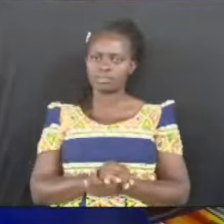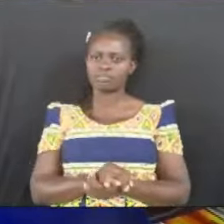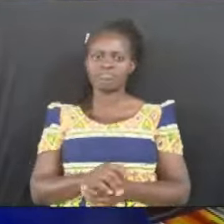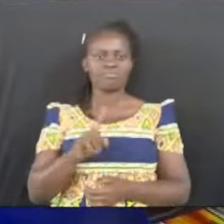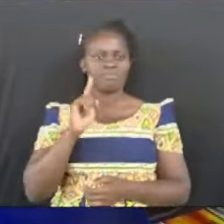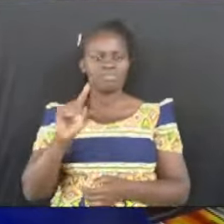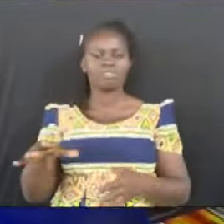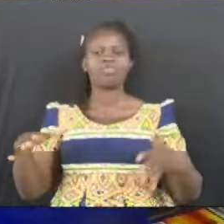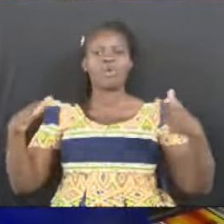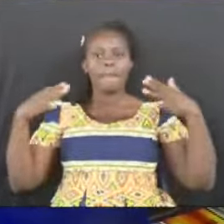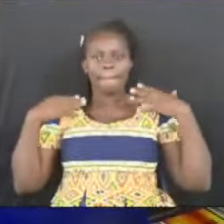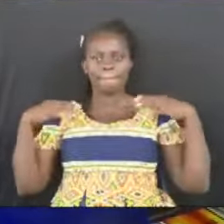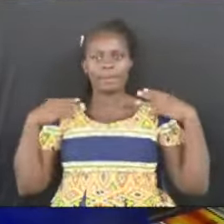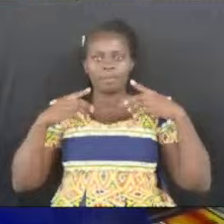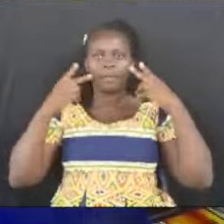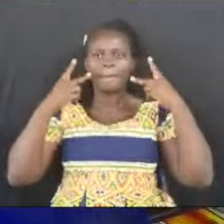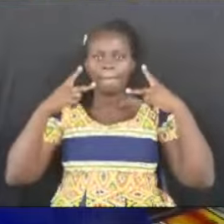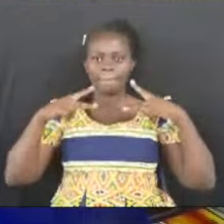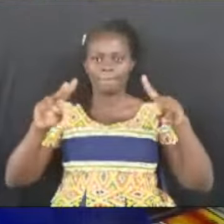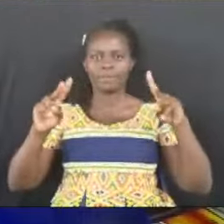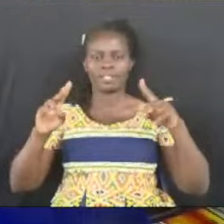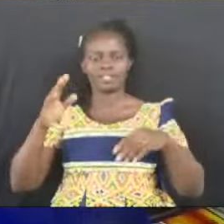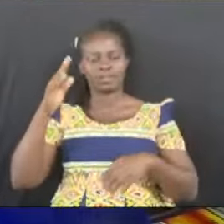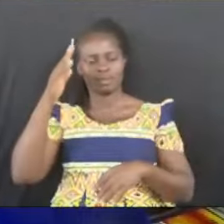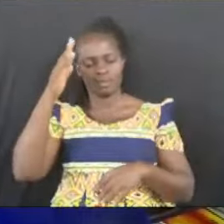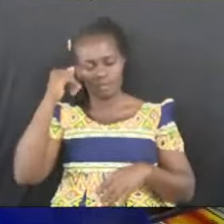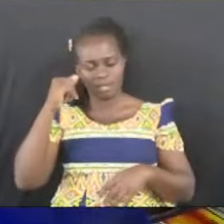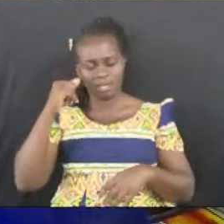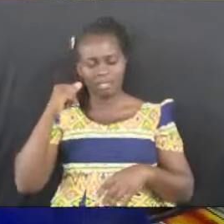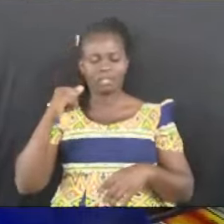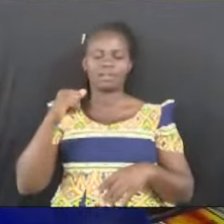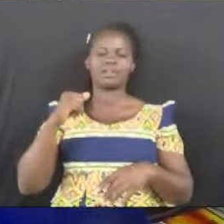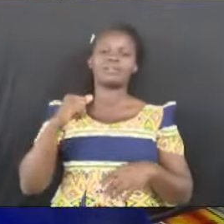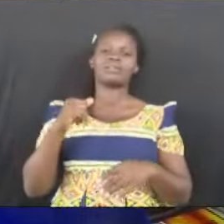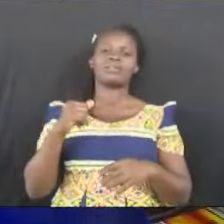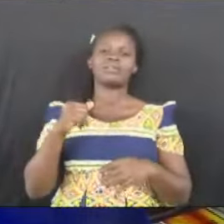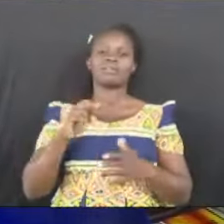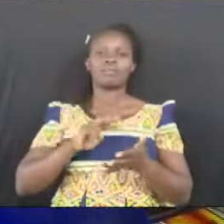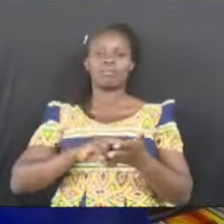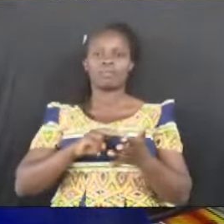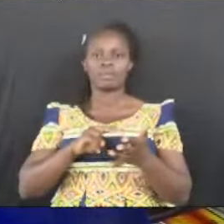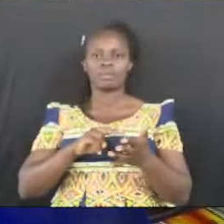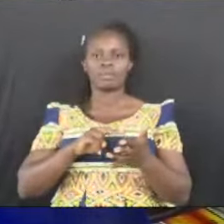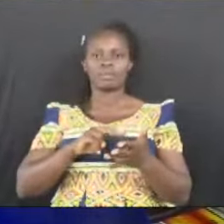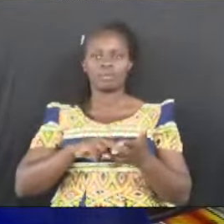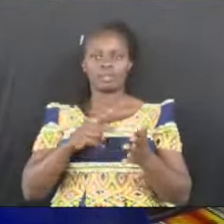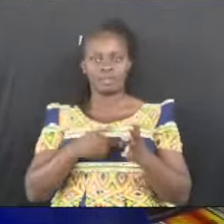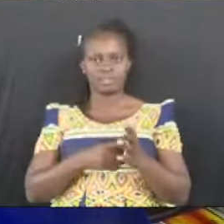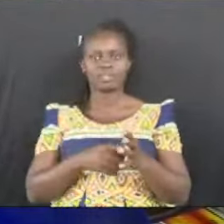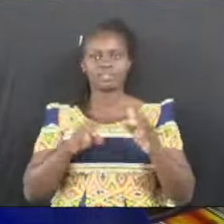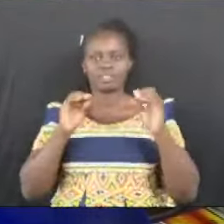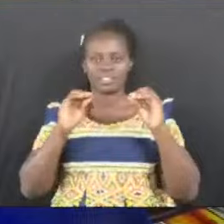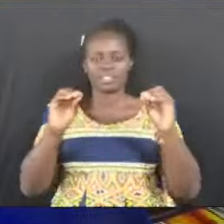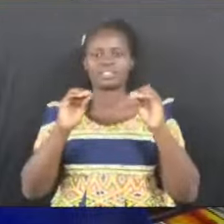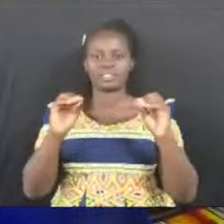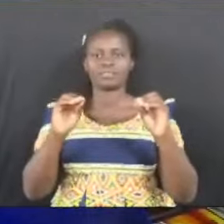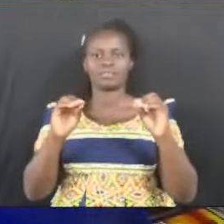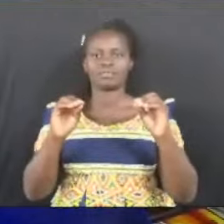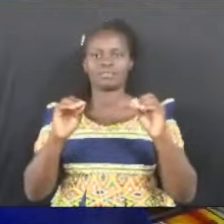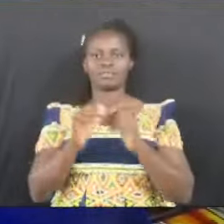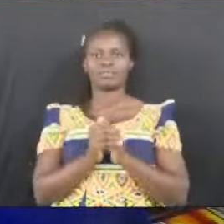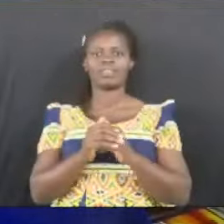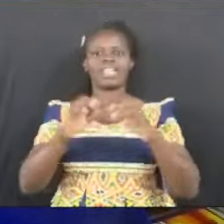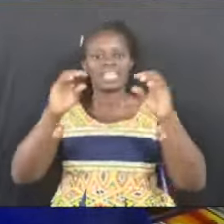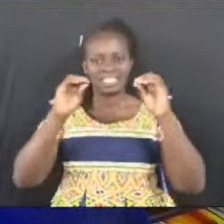Why? Because of the teachings of Jesus. I was telling you, and I would like to finish with that, the teachings of Jesus are